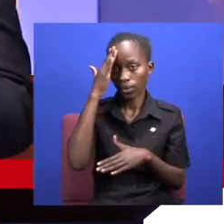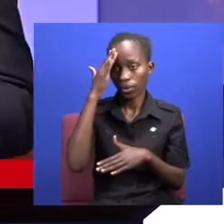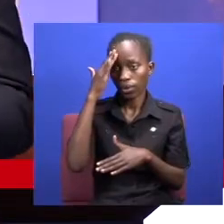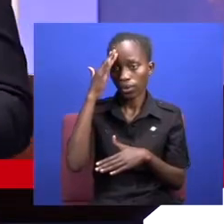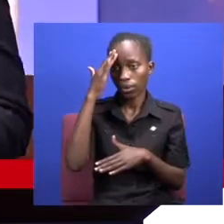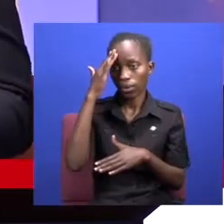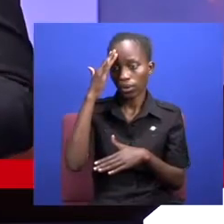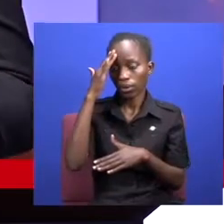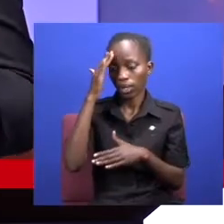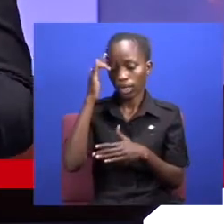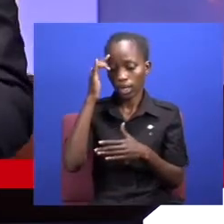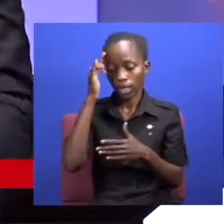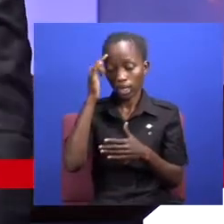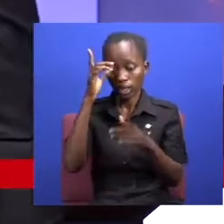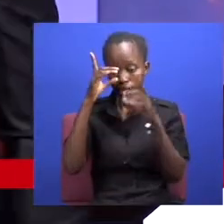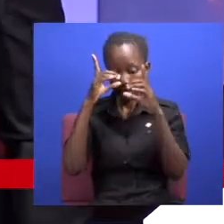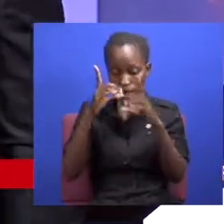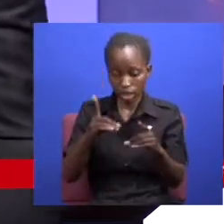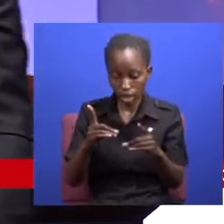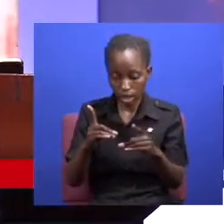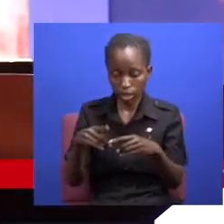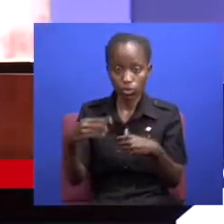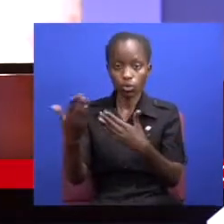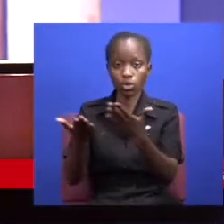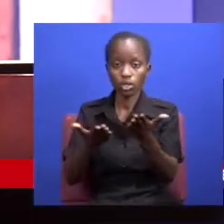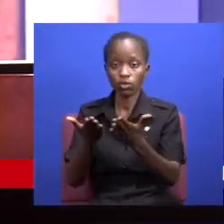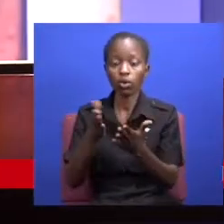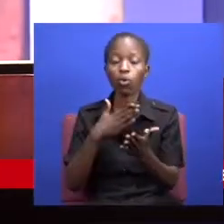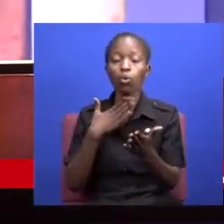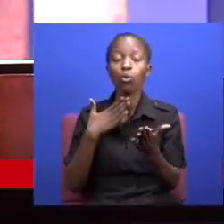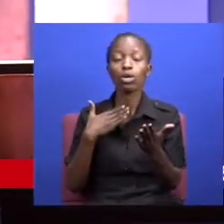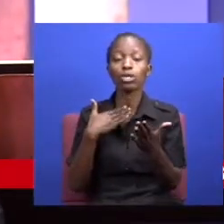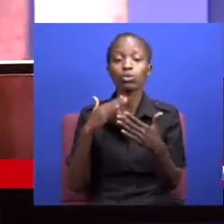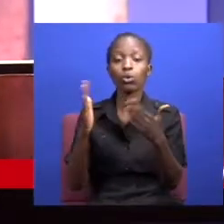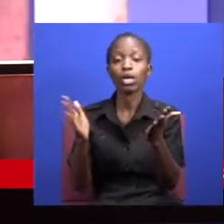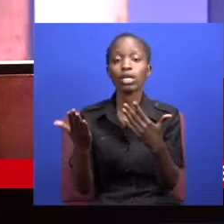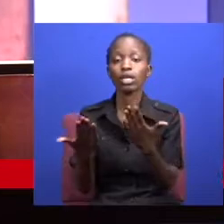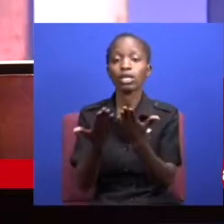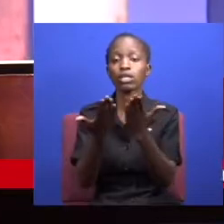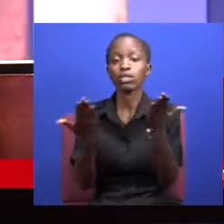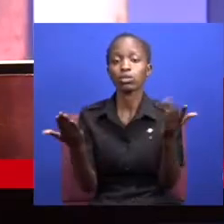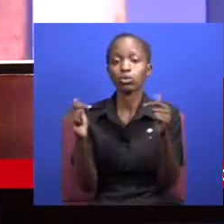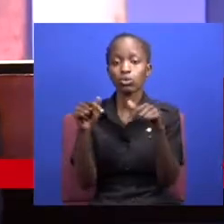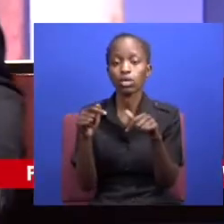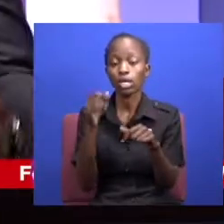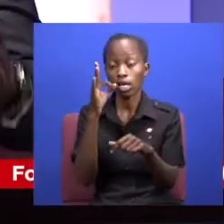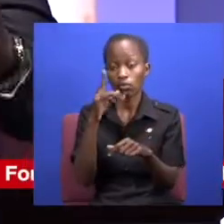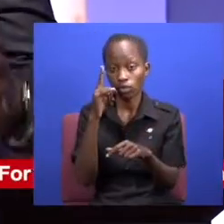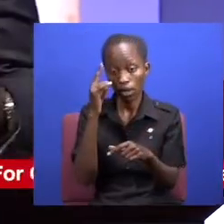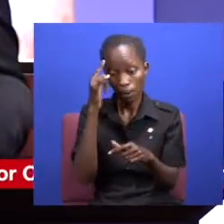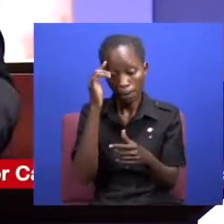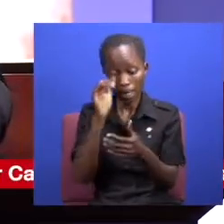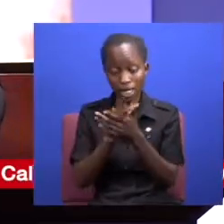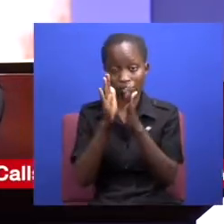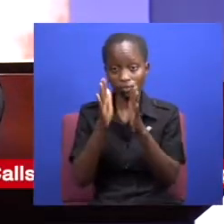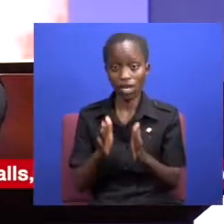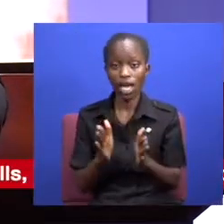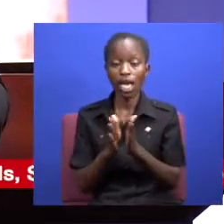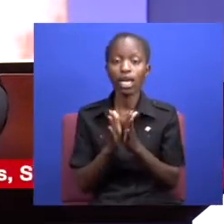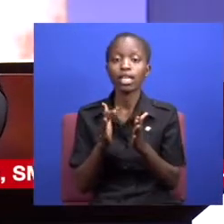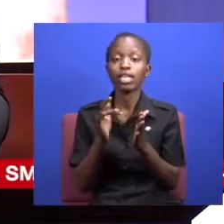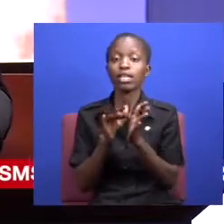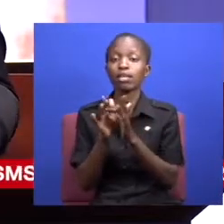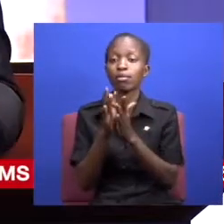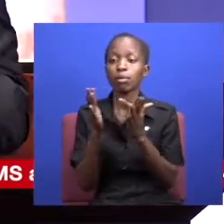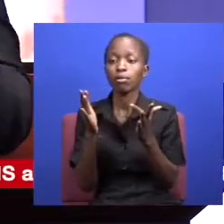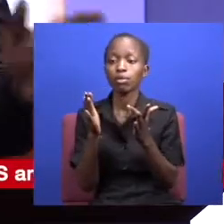myself in works of service. And I want to encourage you today. If you're a believer and